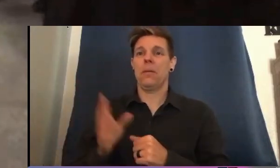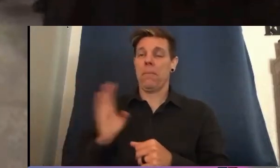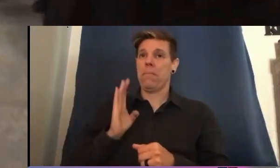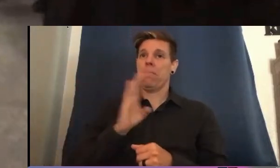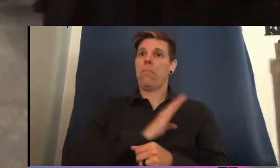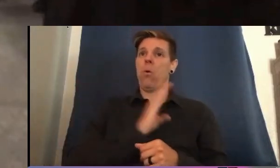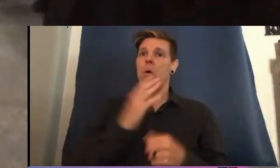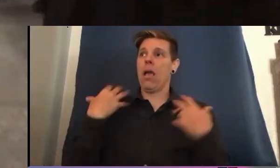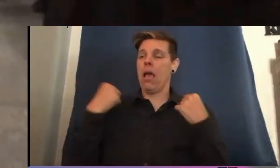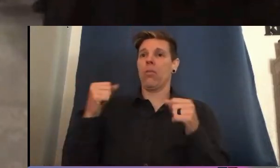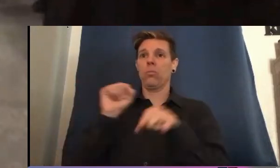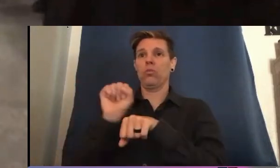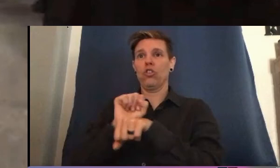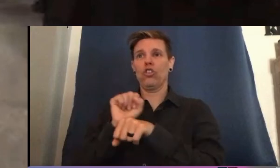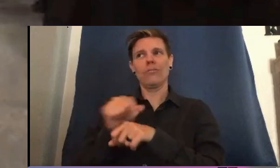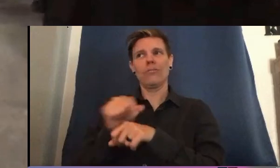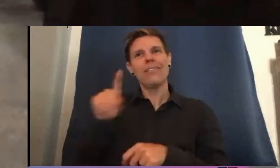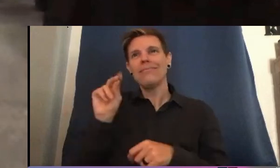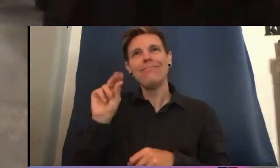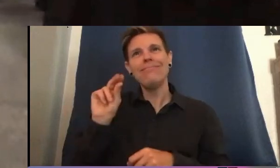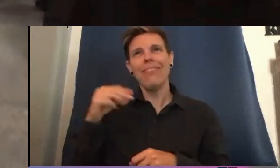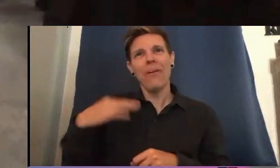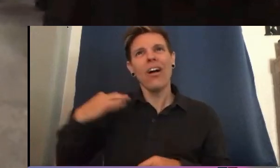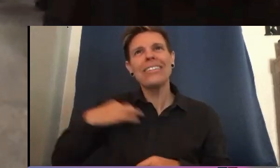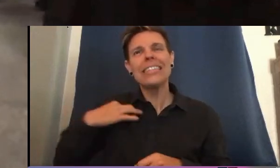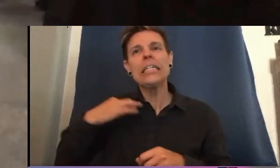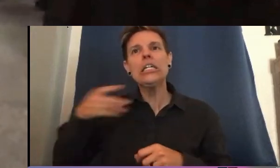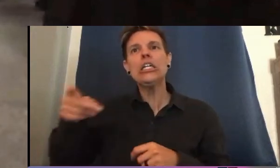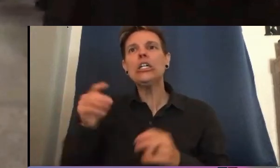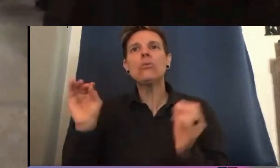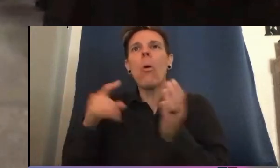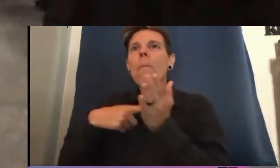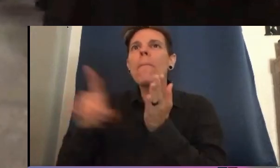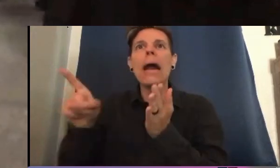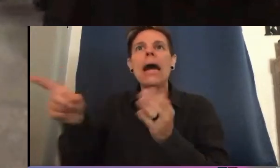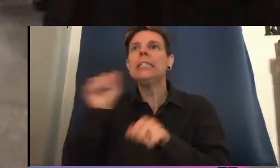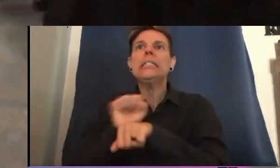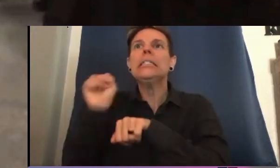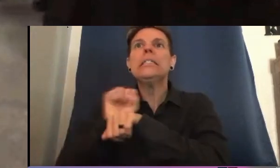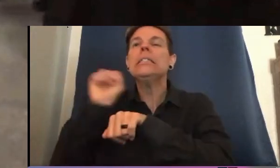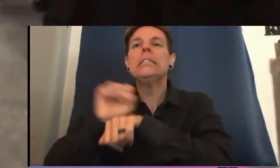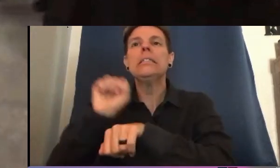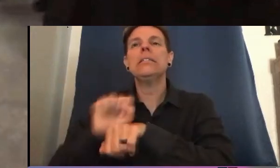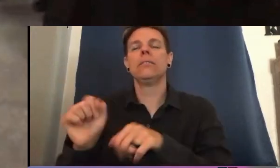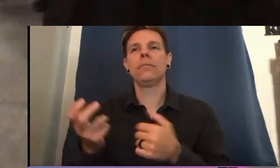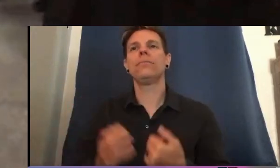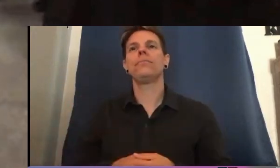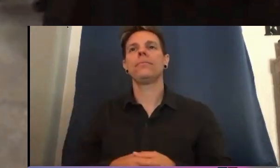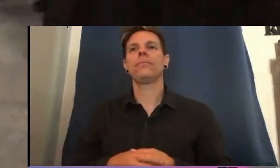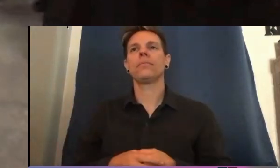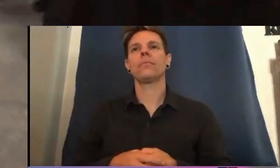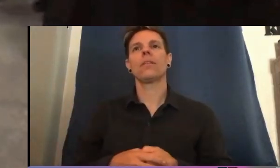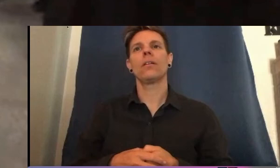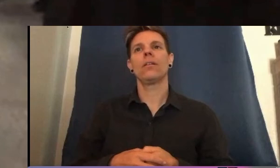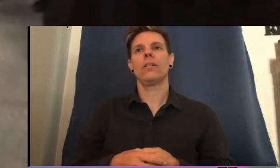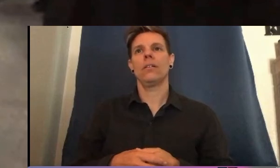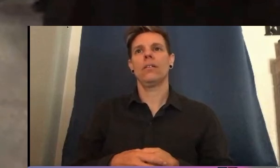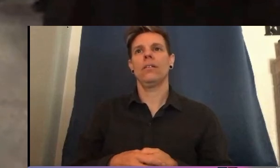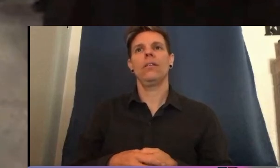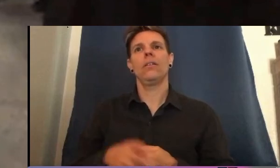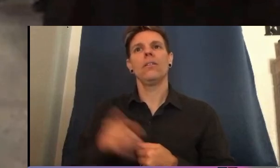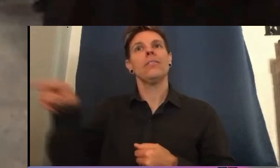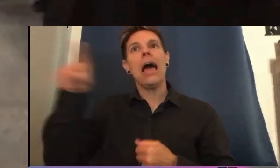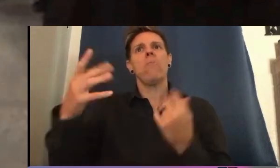volunteer position, a non-paid position, and it's because we want to be here.